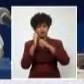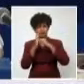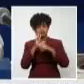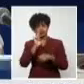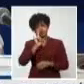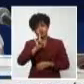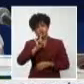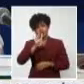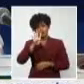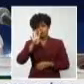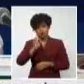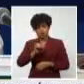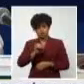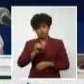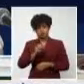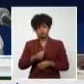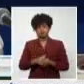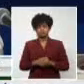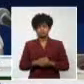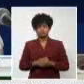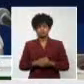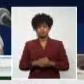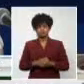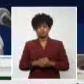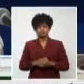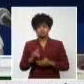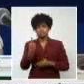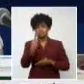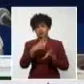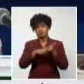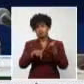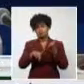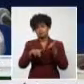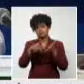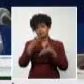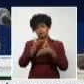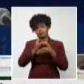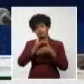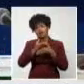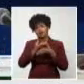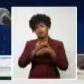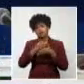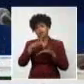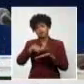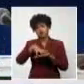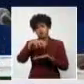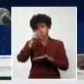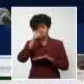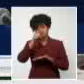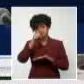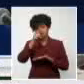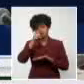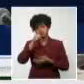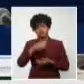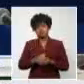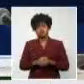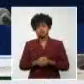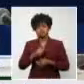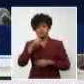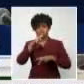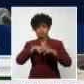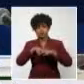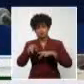Santiago, Plaza, Centro Habana, and Playa, with the highest number of foreigners in rental houses. Until 12 o'clock last night,